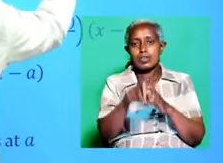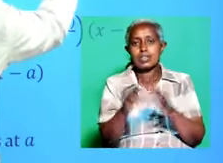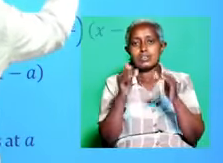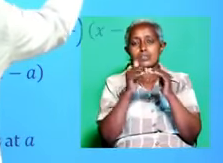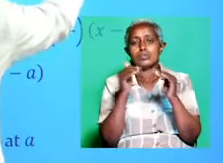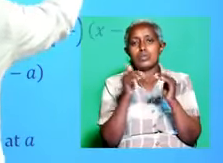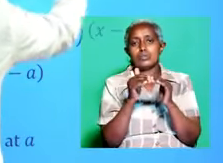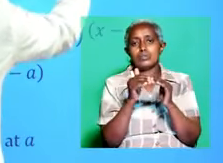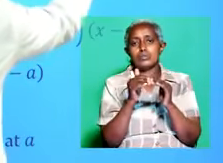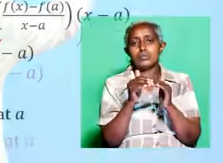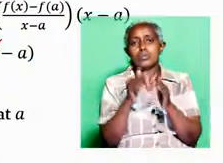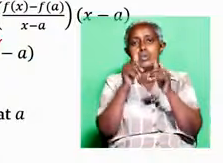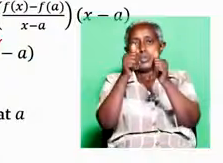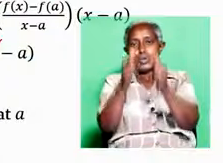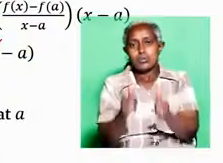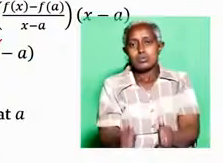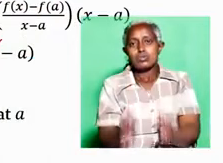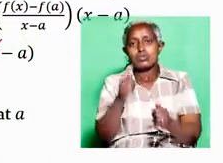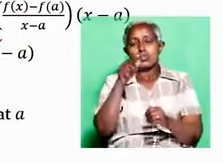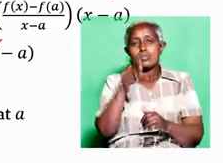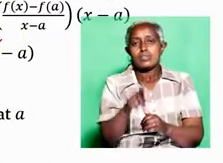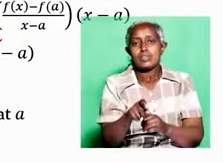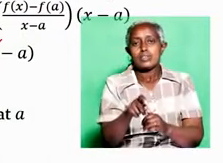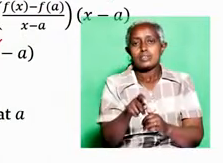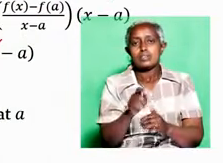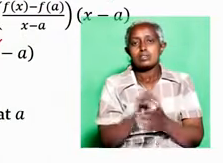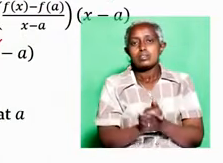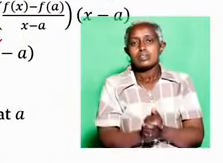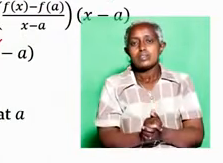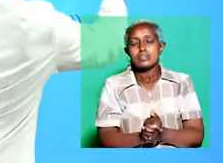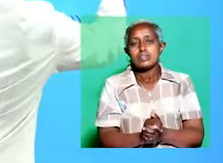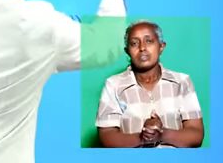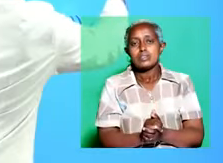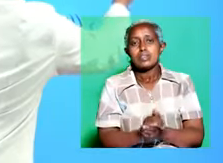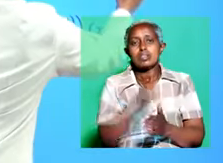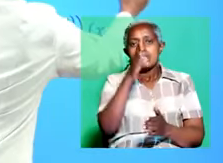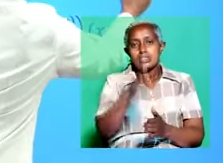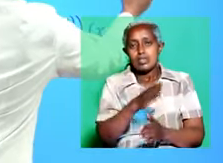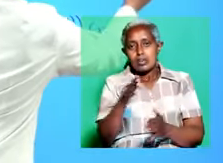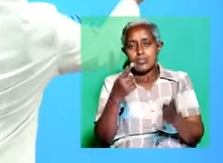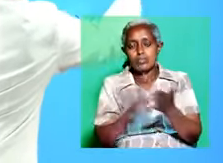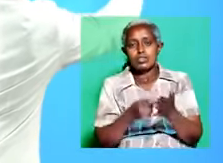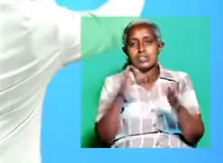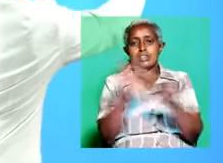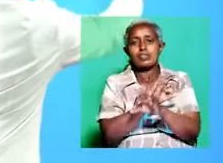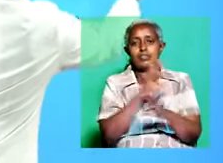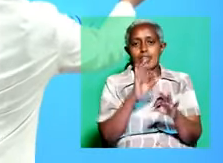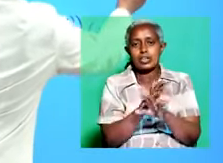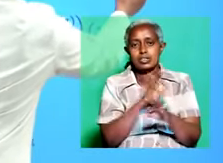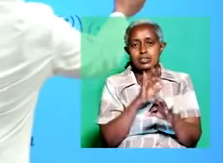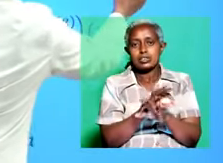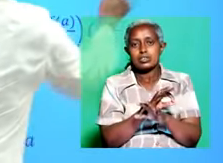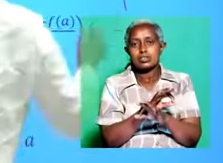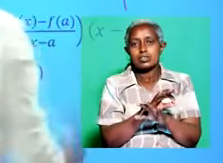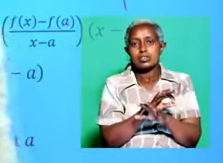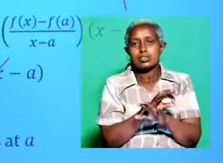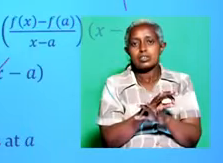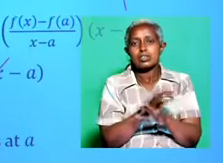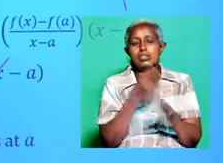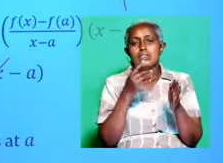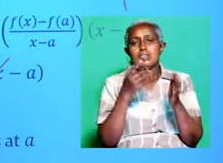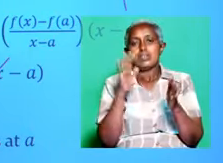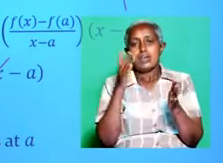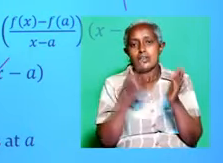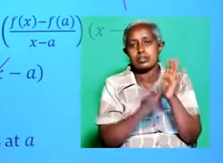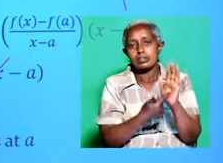is equal to absolute value of x, the graph of this function, it is like